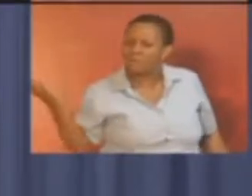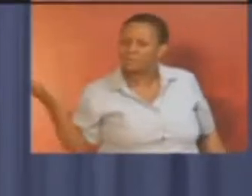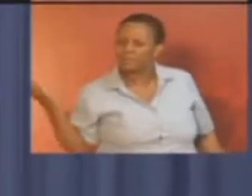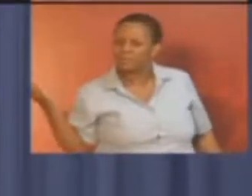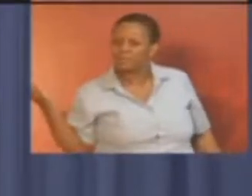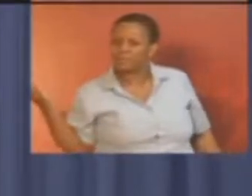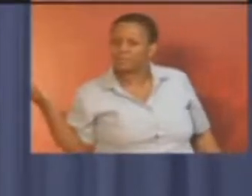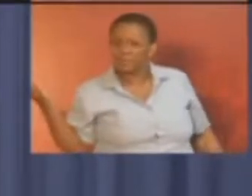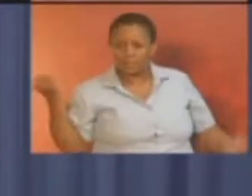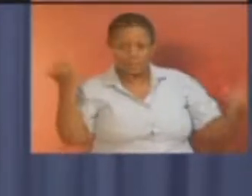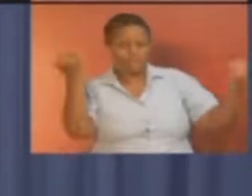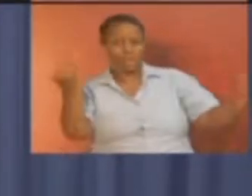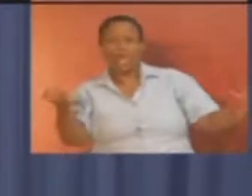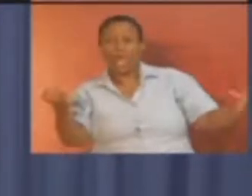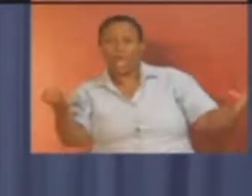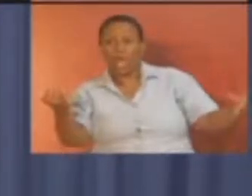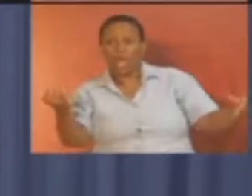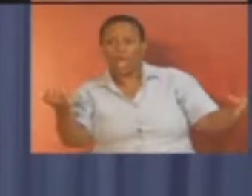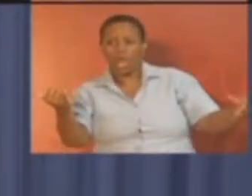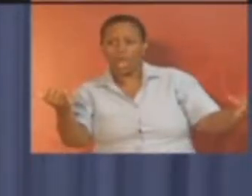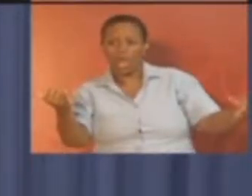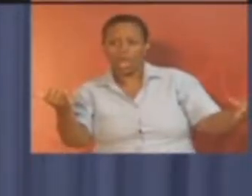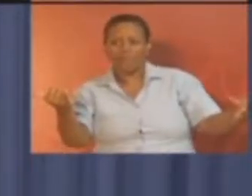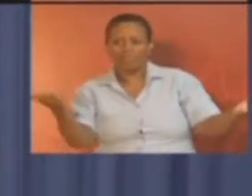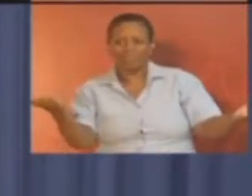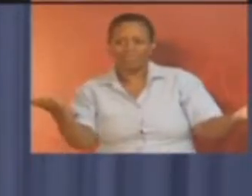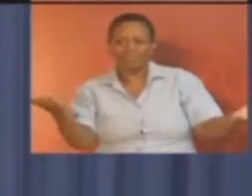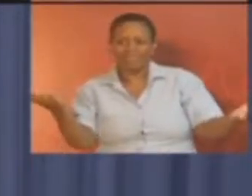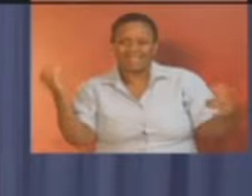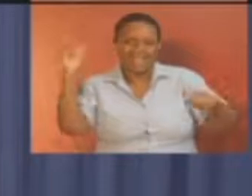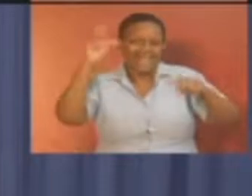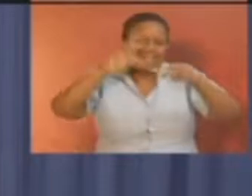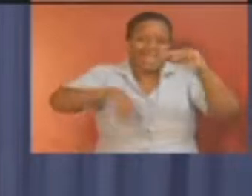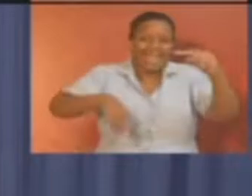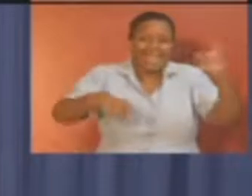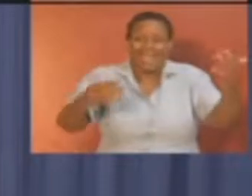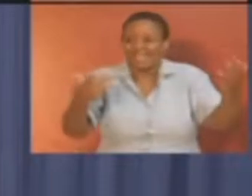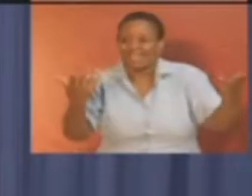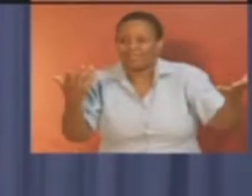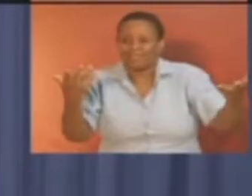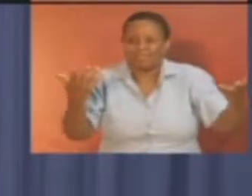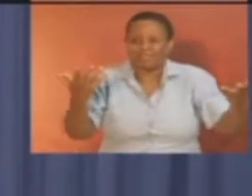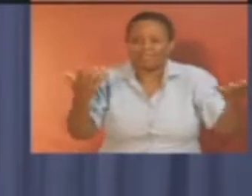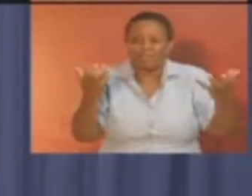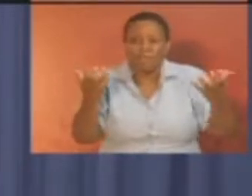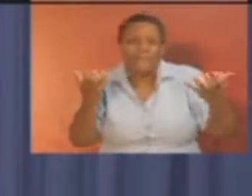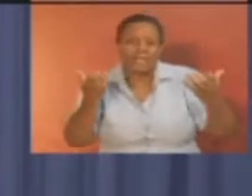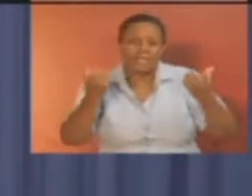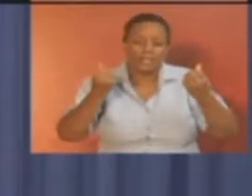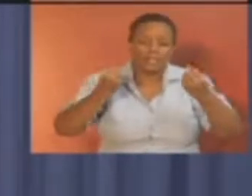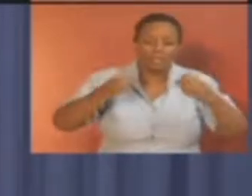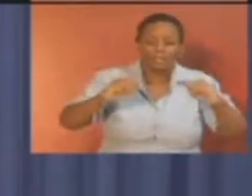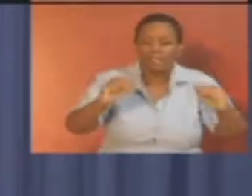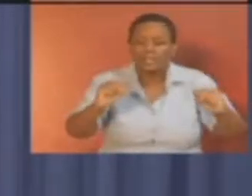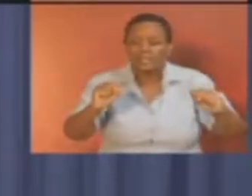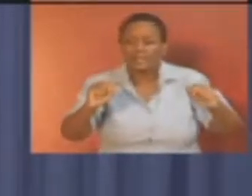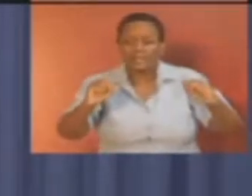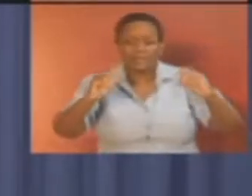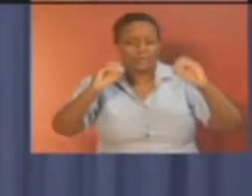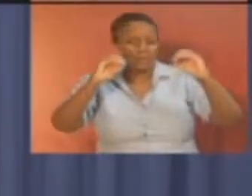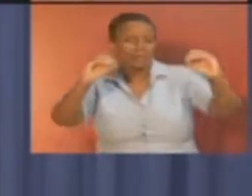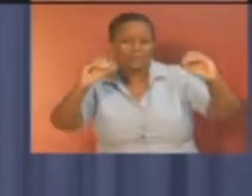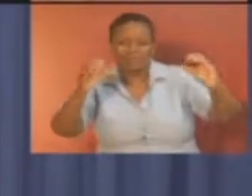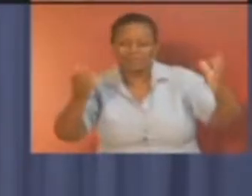now. We need to see our streets clear, our parks clear. So I just want